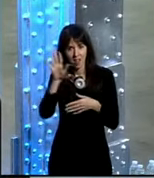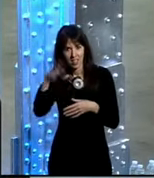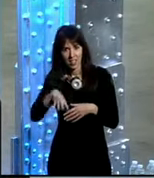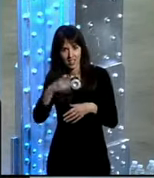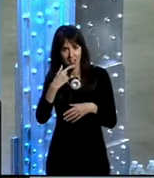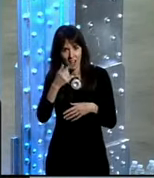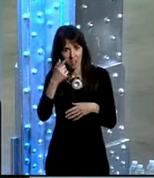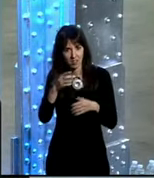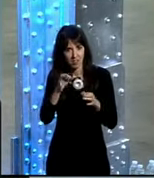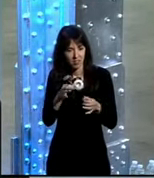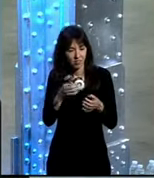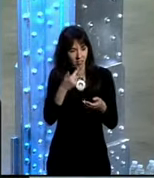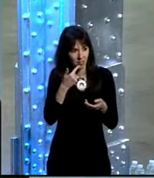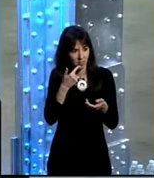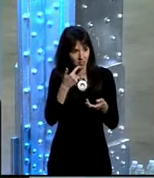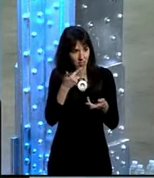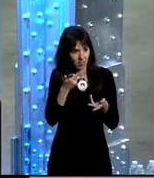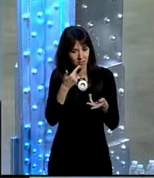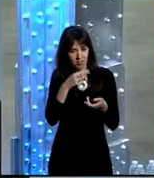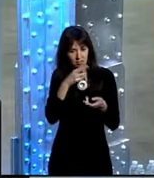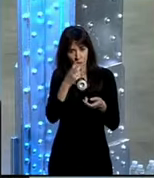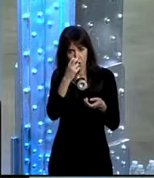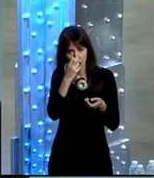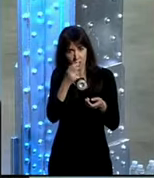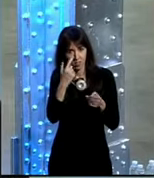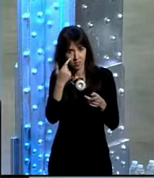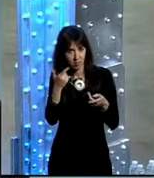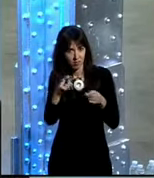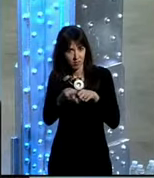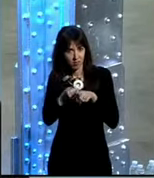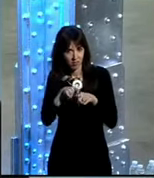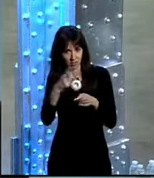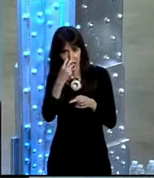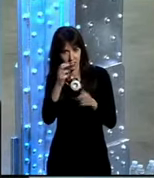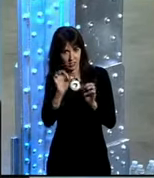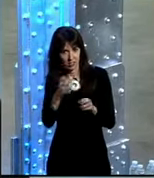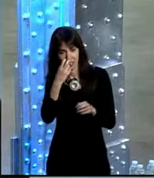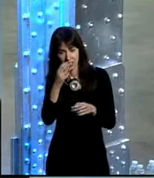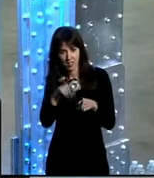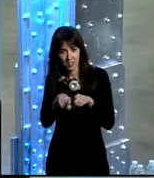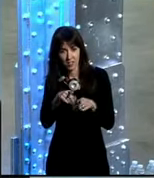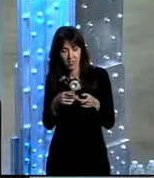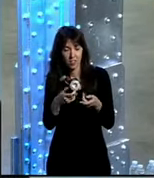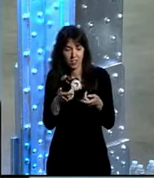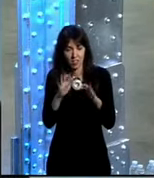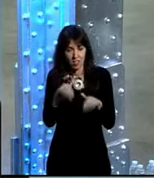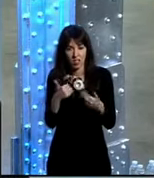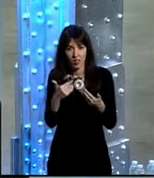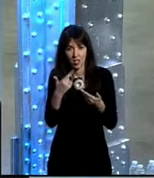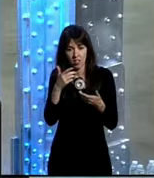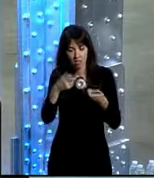I get what's in Catalan, I'm sorry, but wanting to look and investigate and sniff around. That's